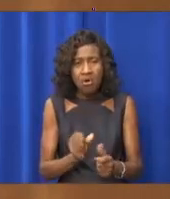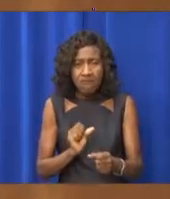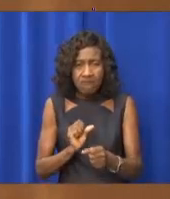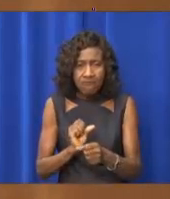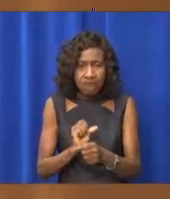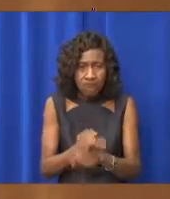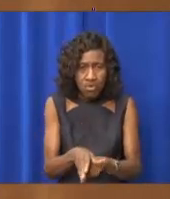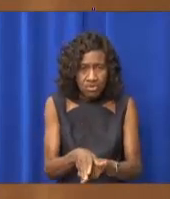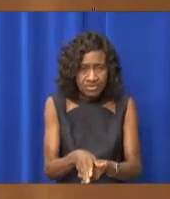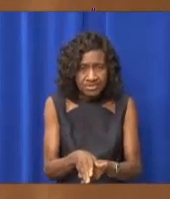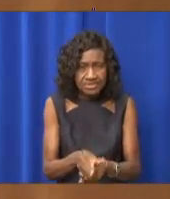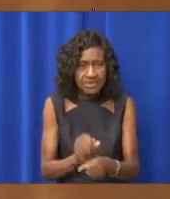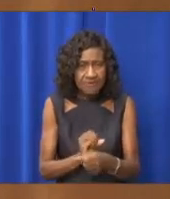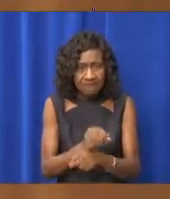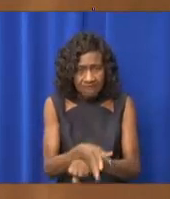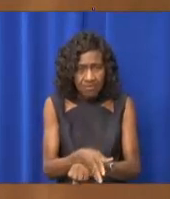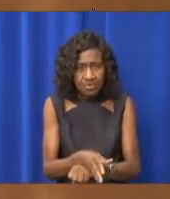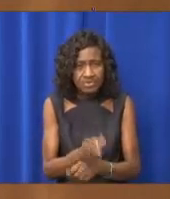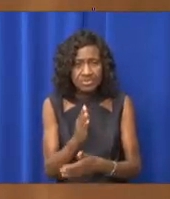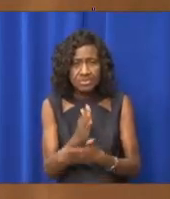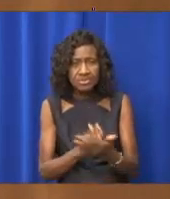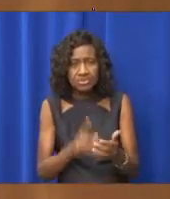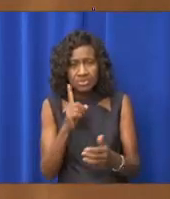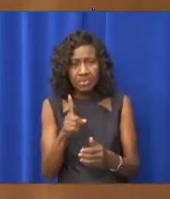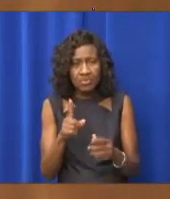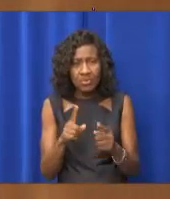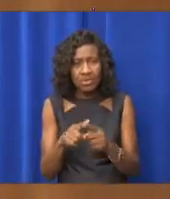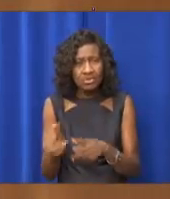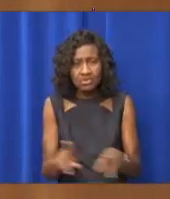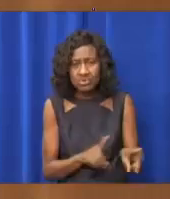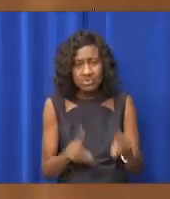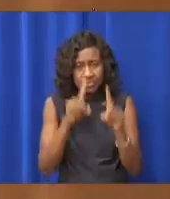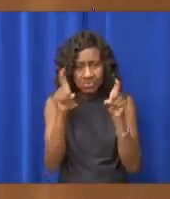would be considered assault under the law.